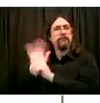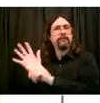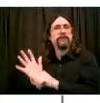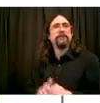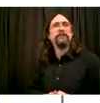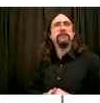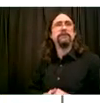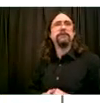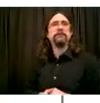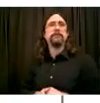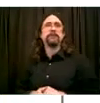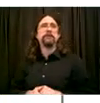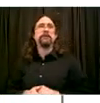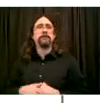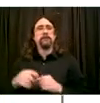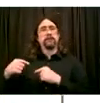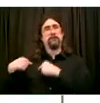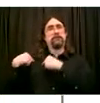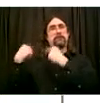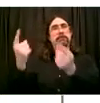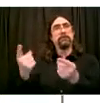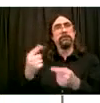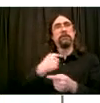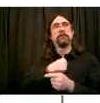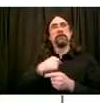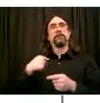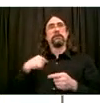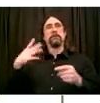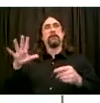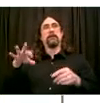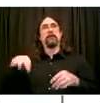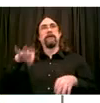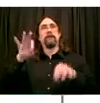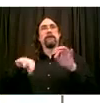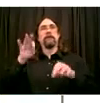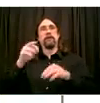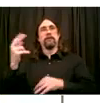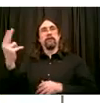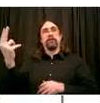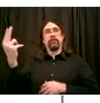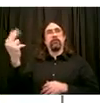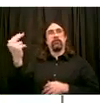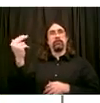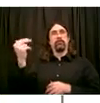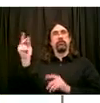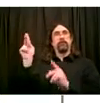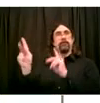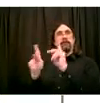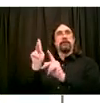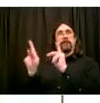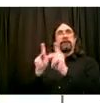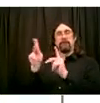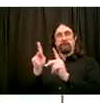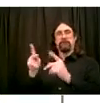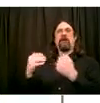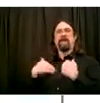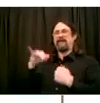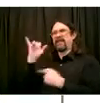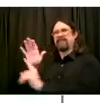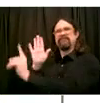variant. That's also known as the UK variant. And thus far, we have not identified cases of the